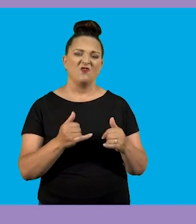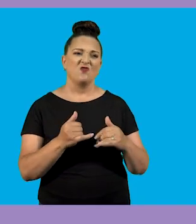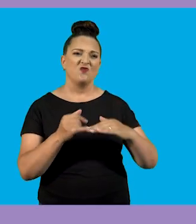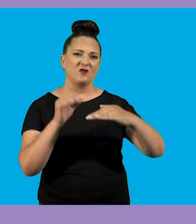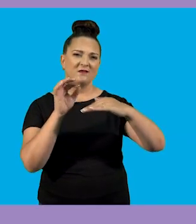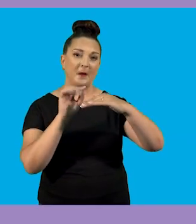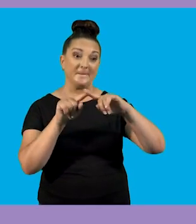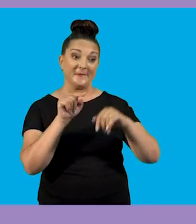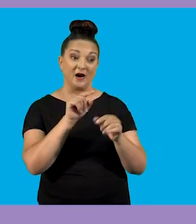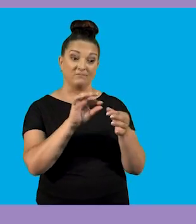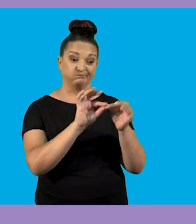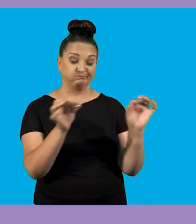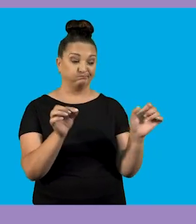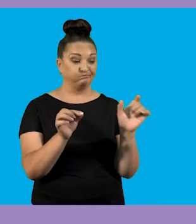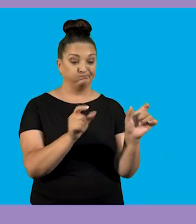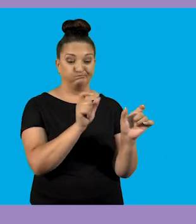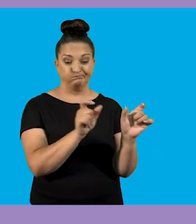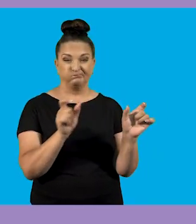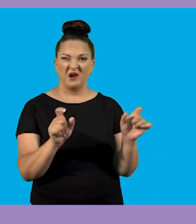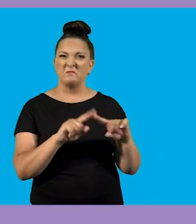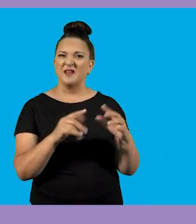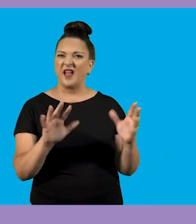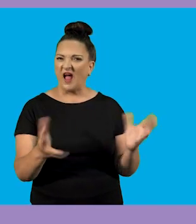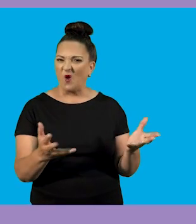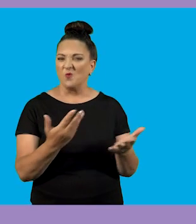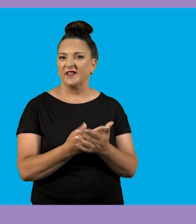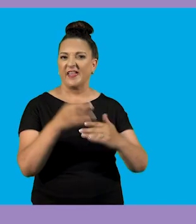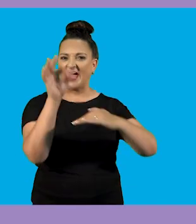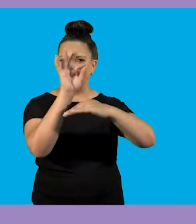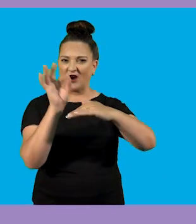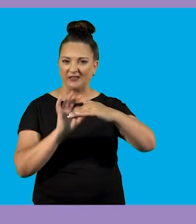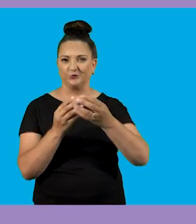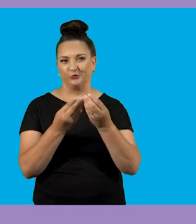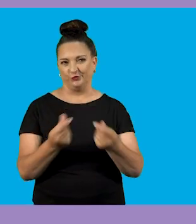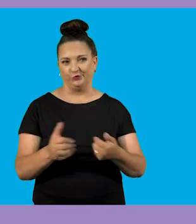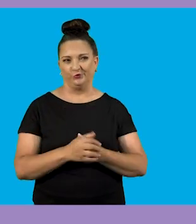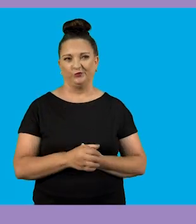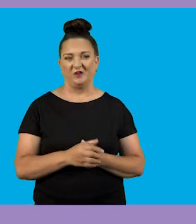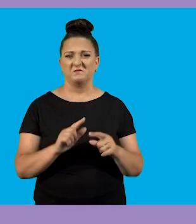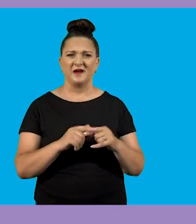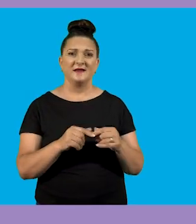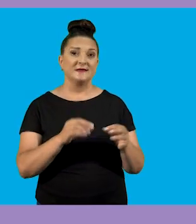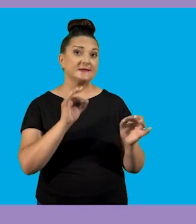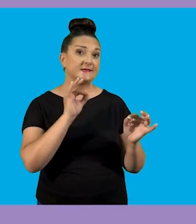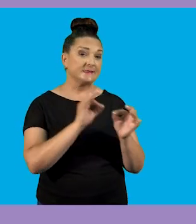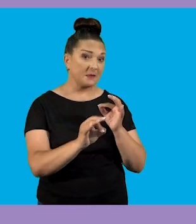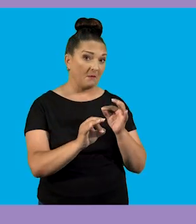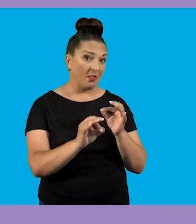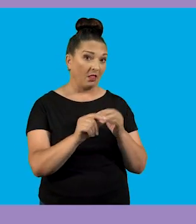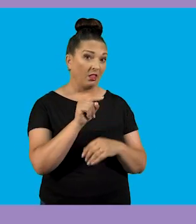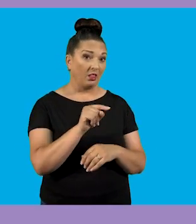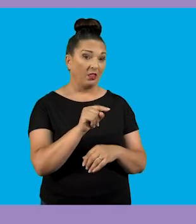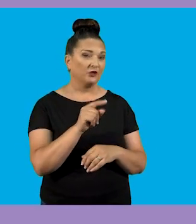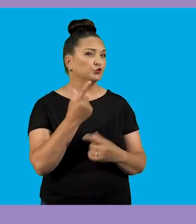of factorizing to solve for those fractions. So when we simplify algebraic expressions, we